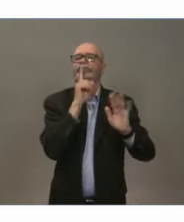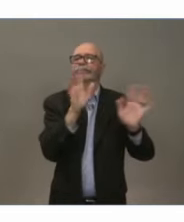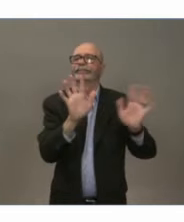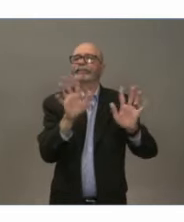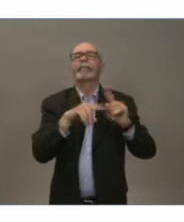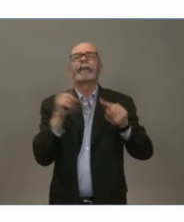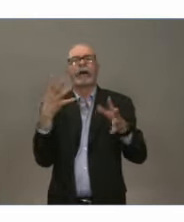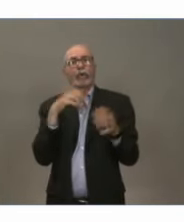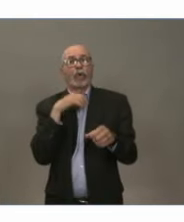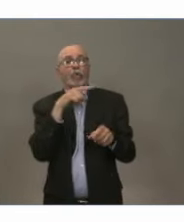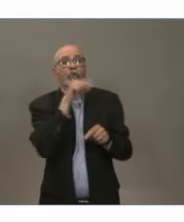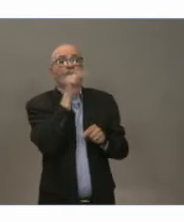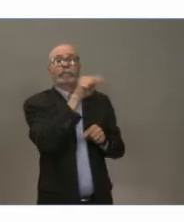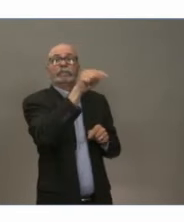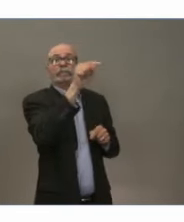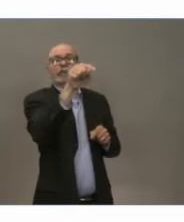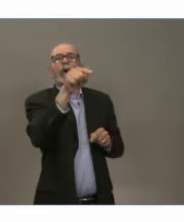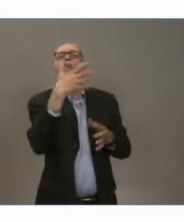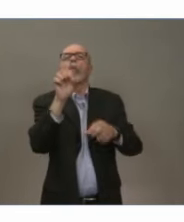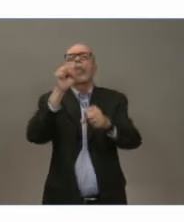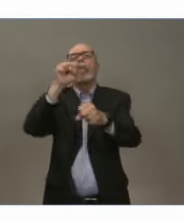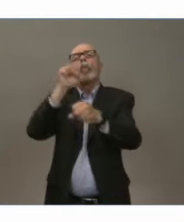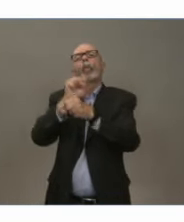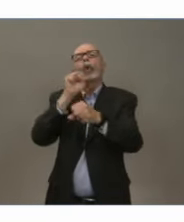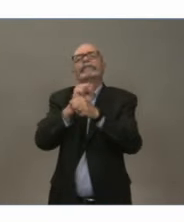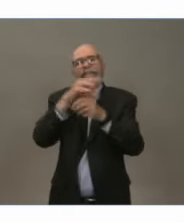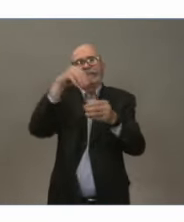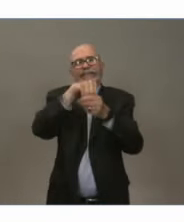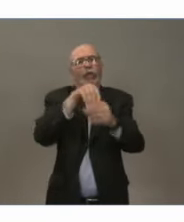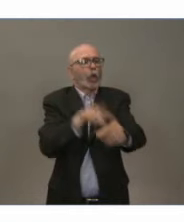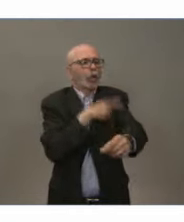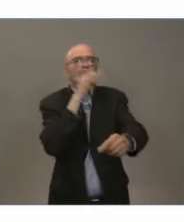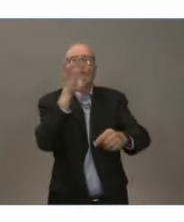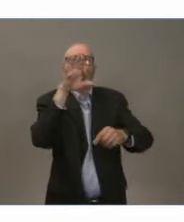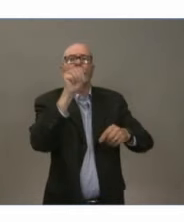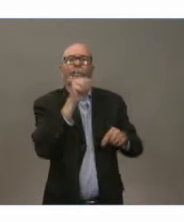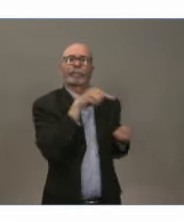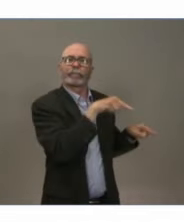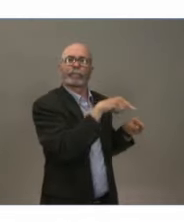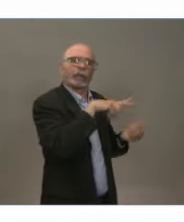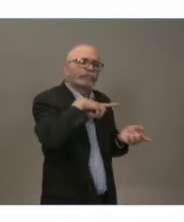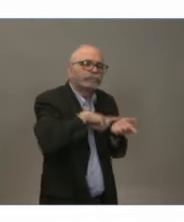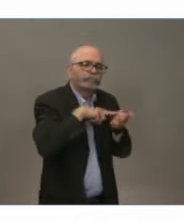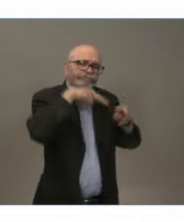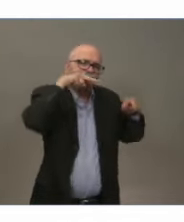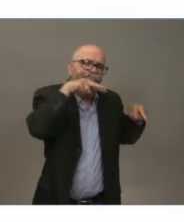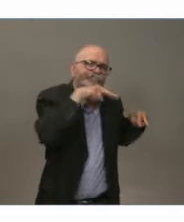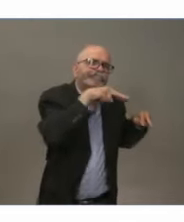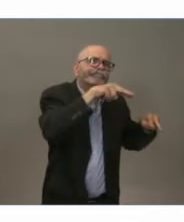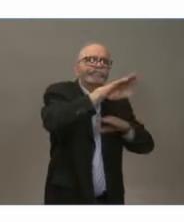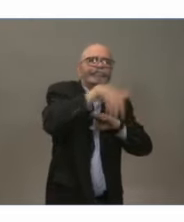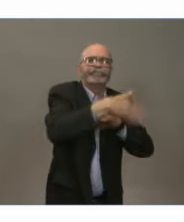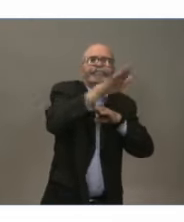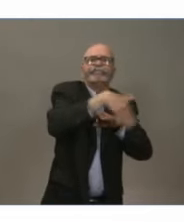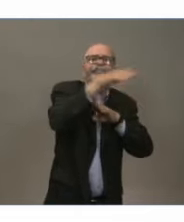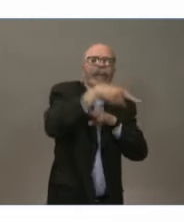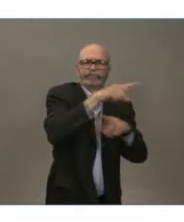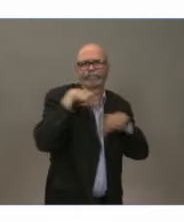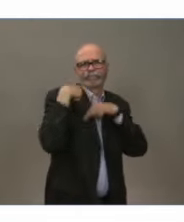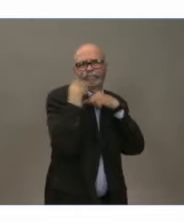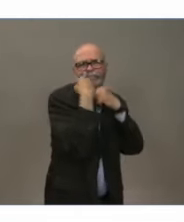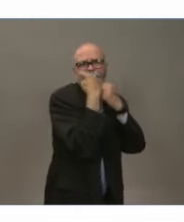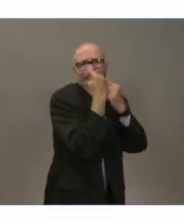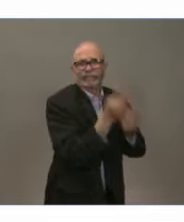long-term care homes or in home care across the HRM area, but we're also seeing the same in other